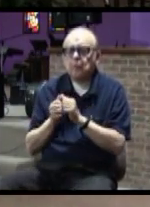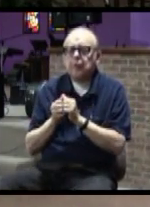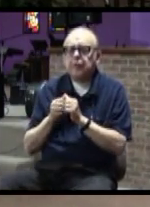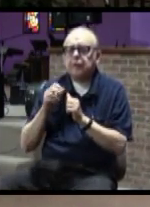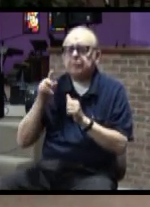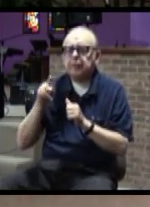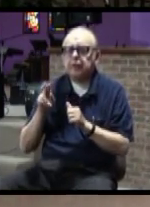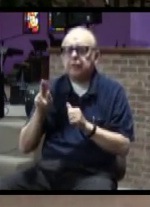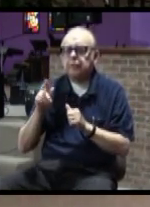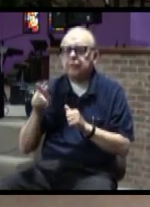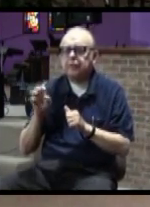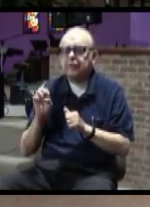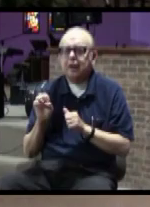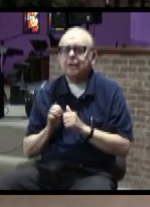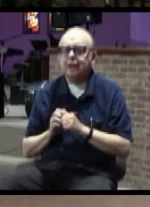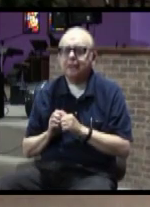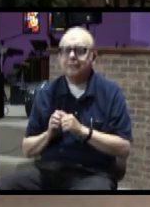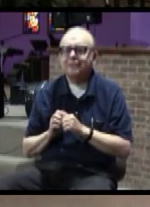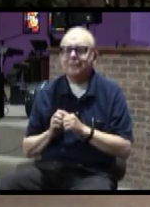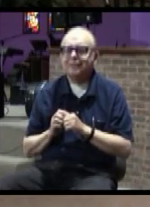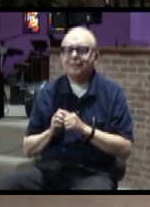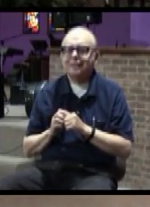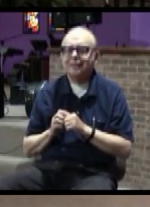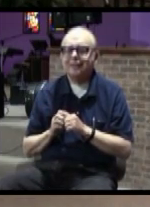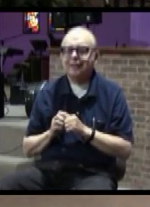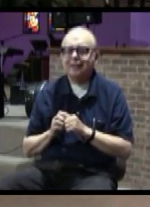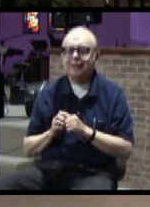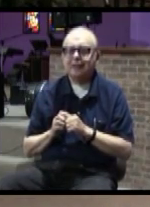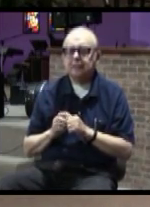do in this puzzle.